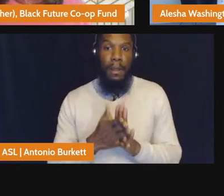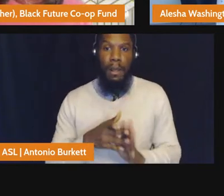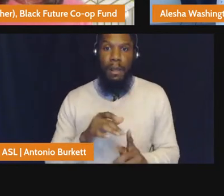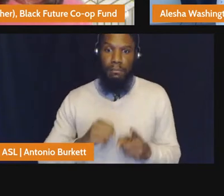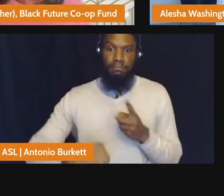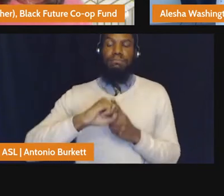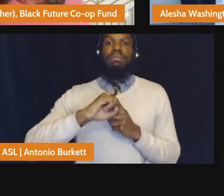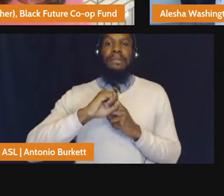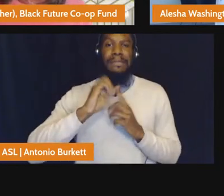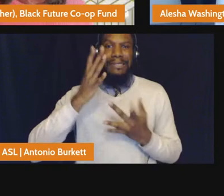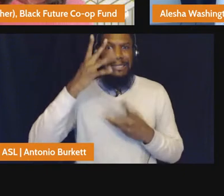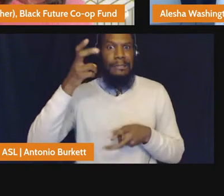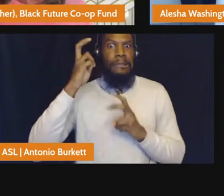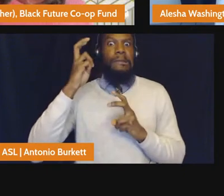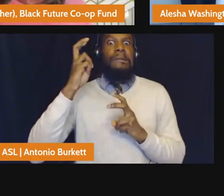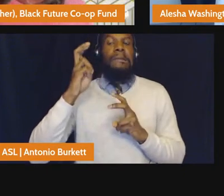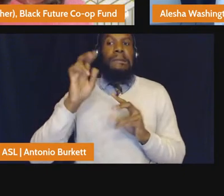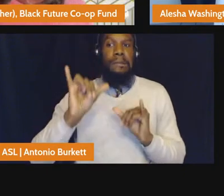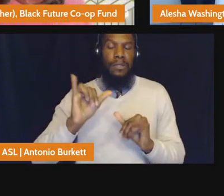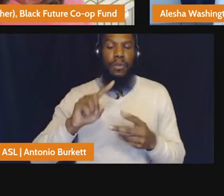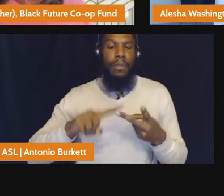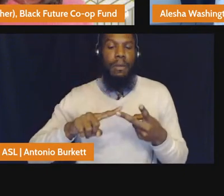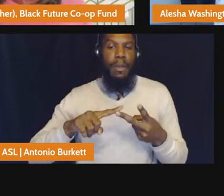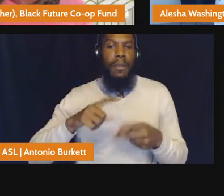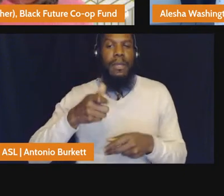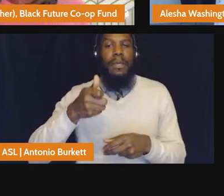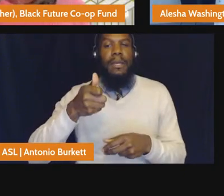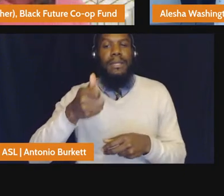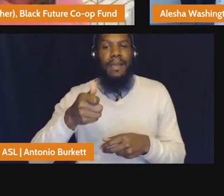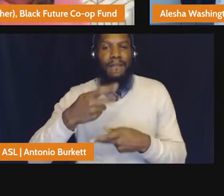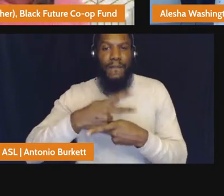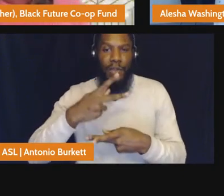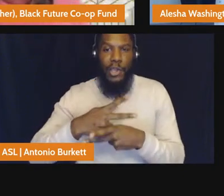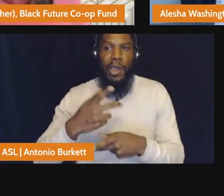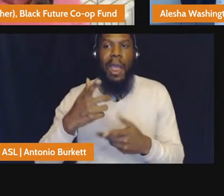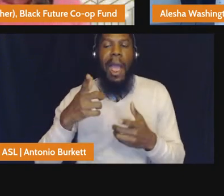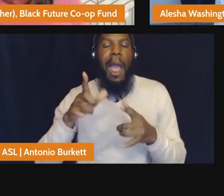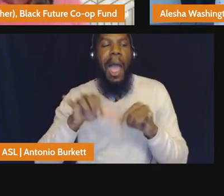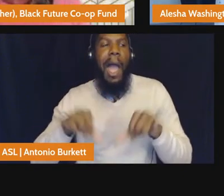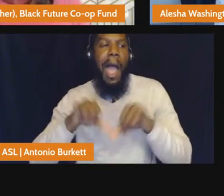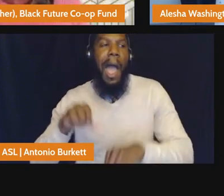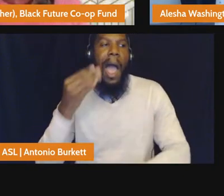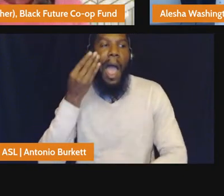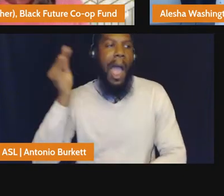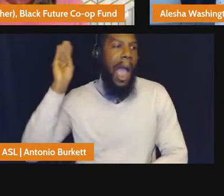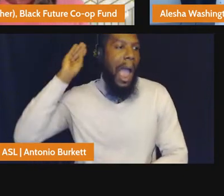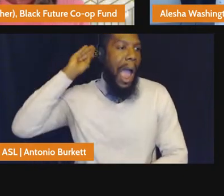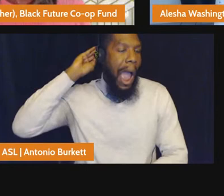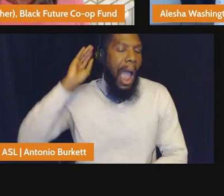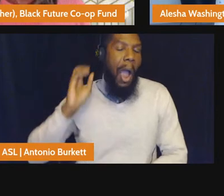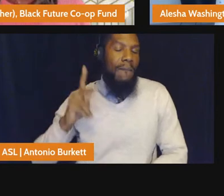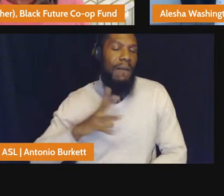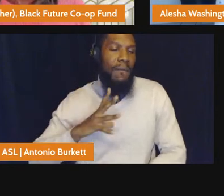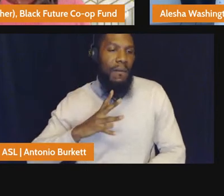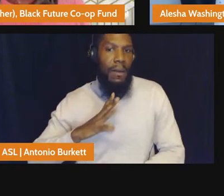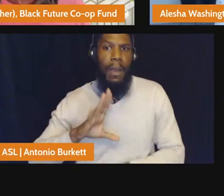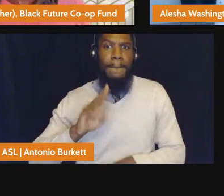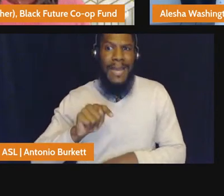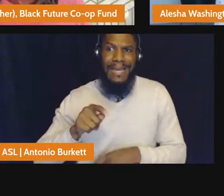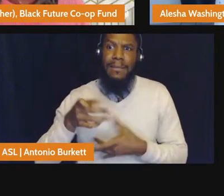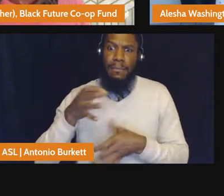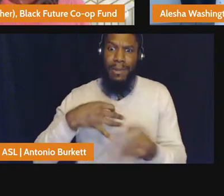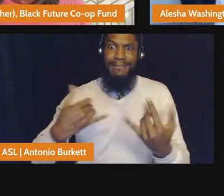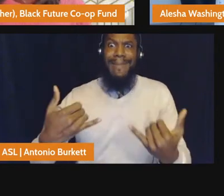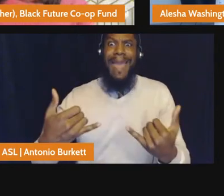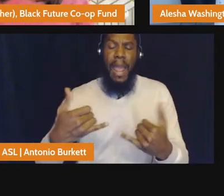self-care that was just kind of a buzzword in the back of my mind and mint massages to really mean rest and restore and listen to